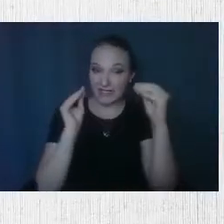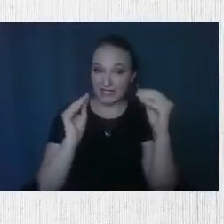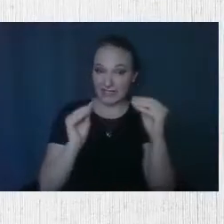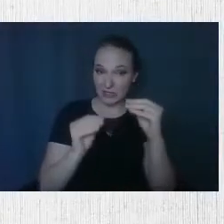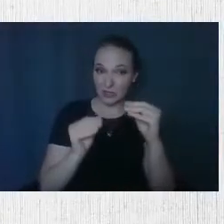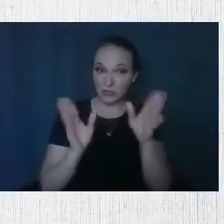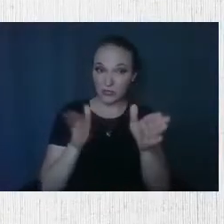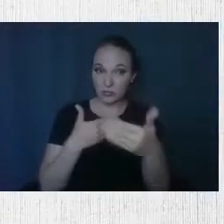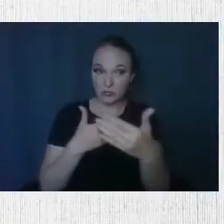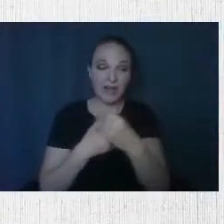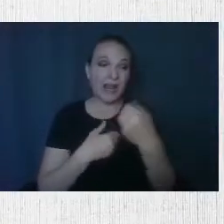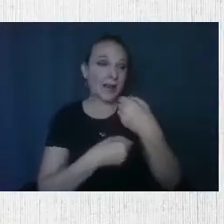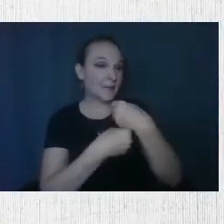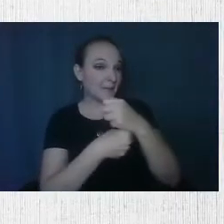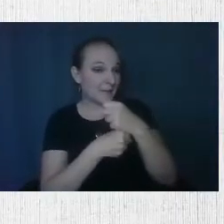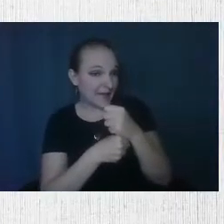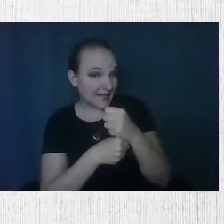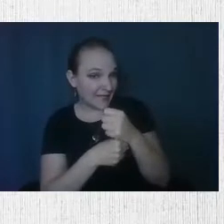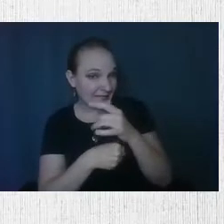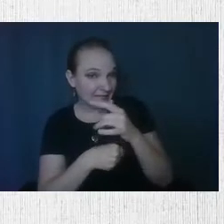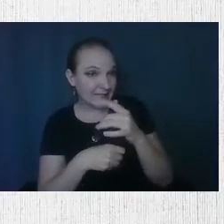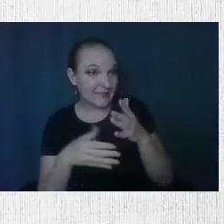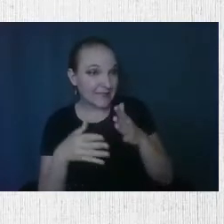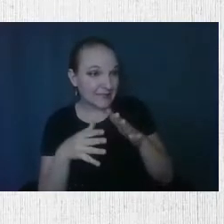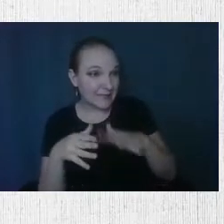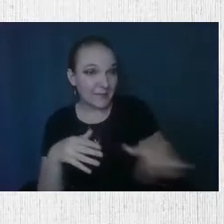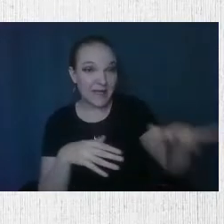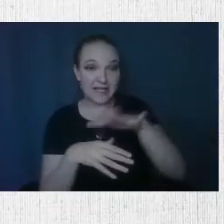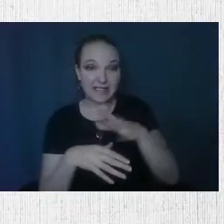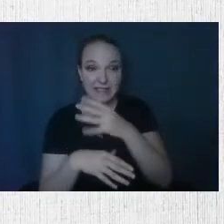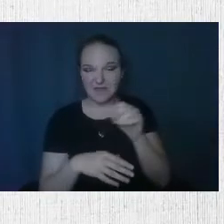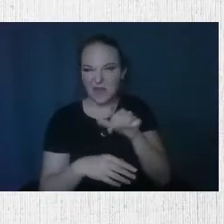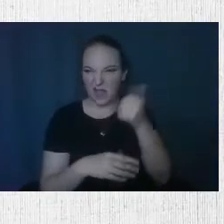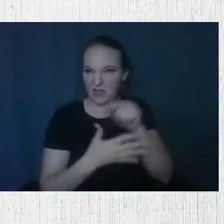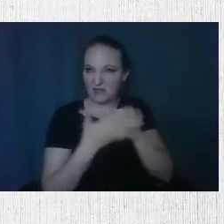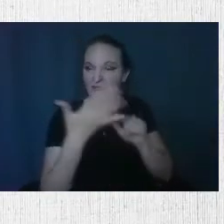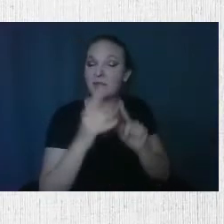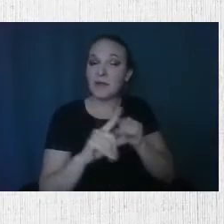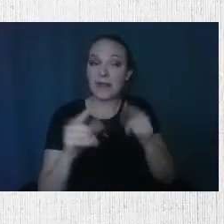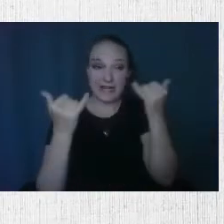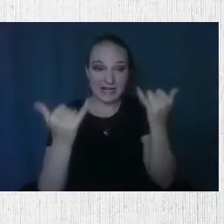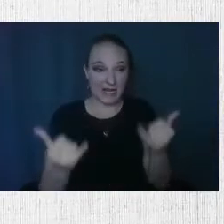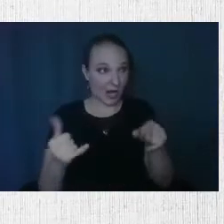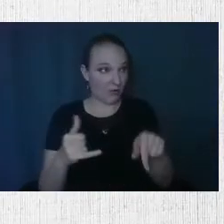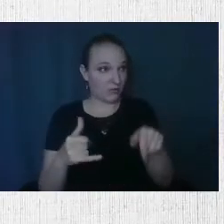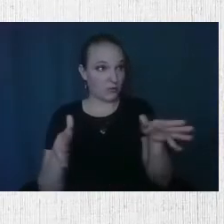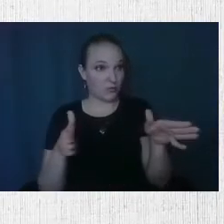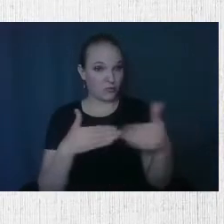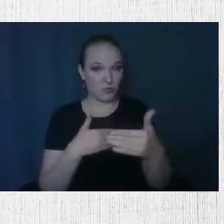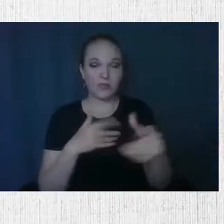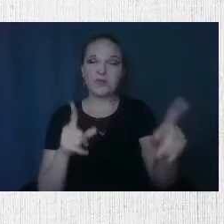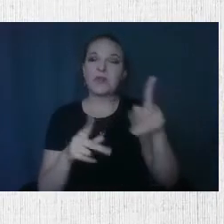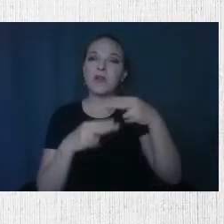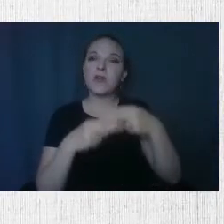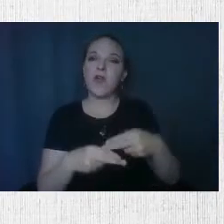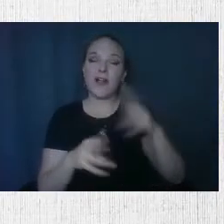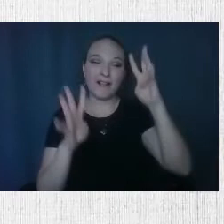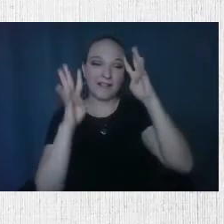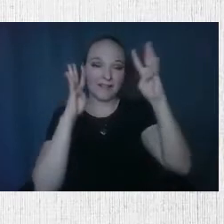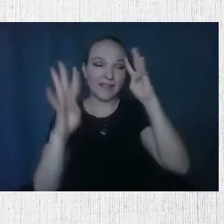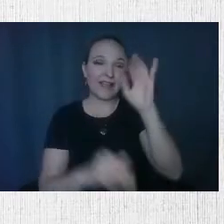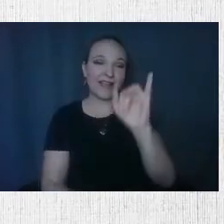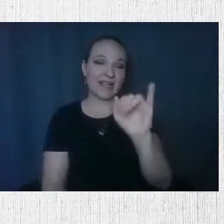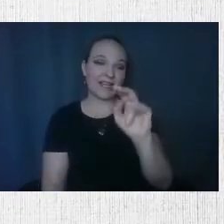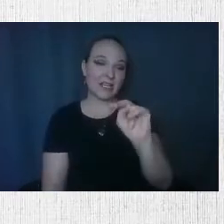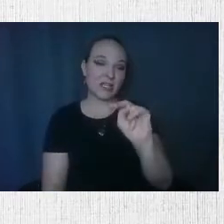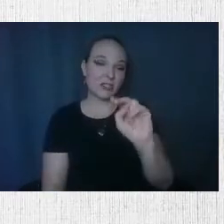and makerspace and others. But where we are right now, we're taking you into Ingenuity Labs. This is the newest